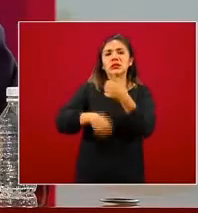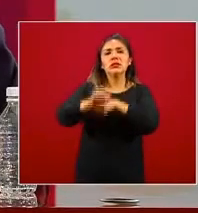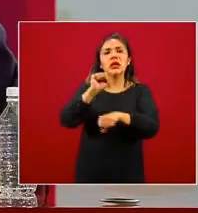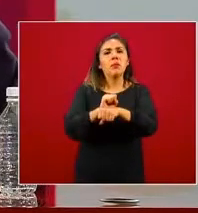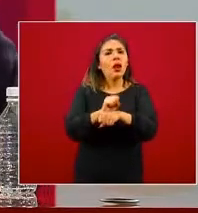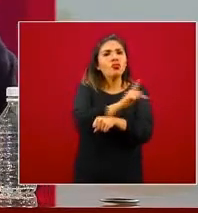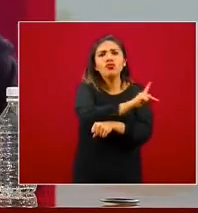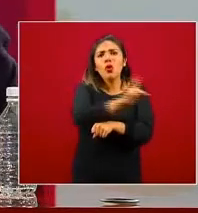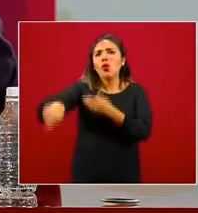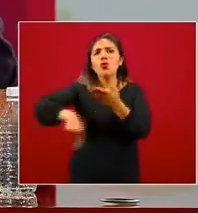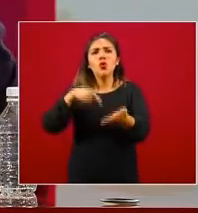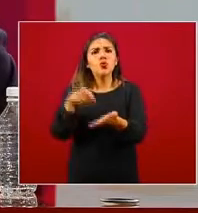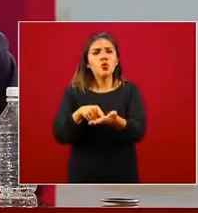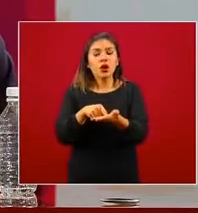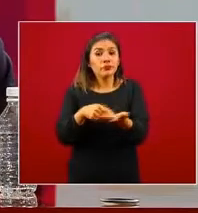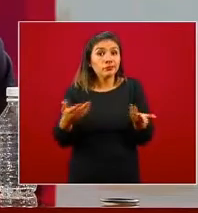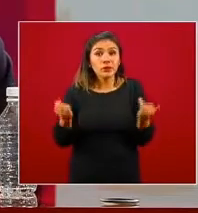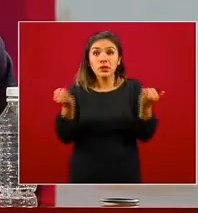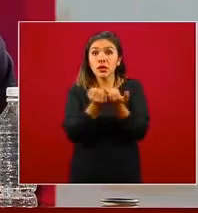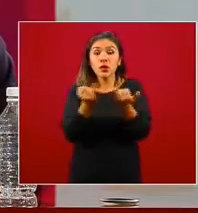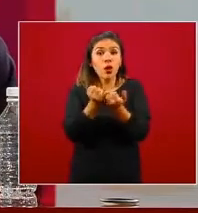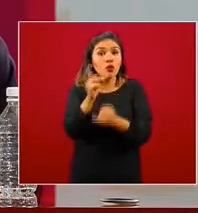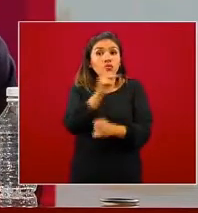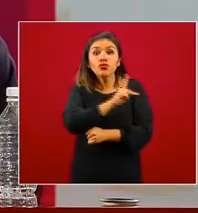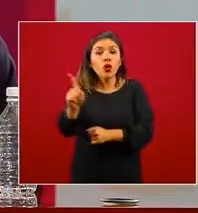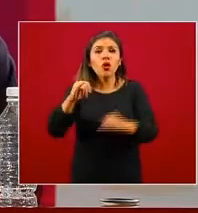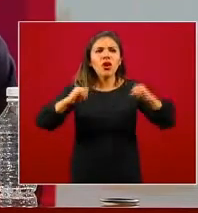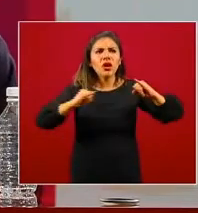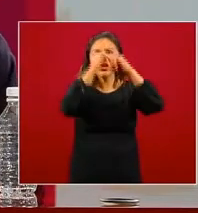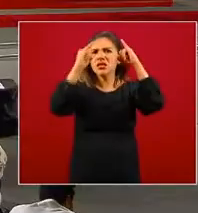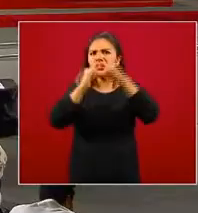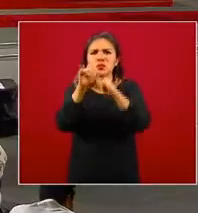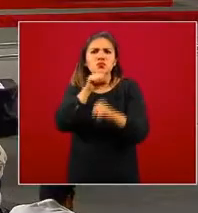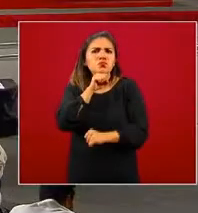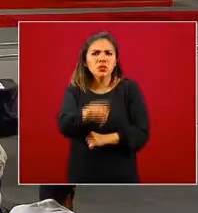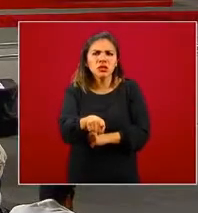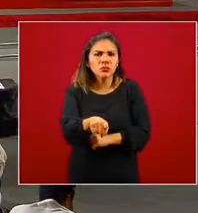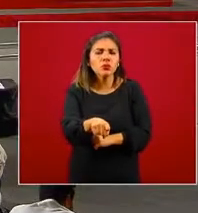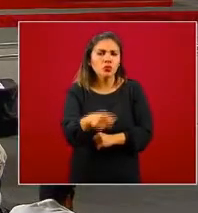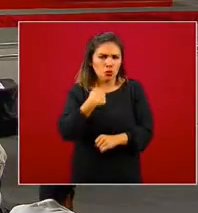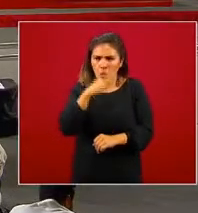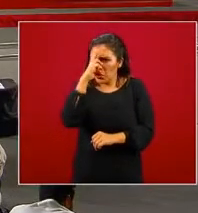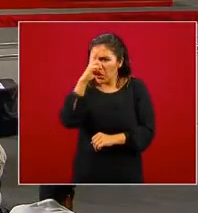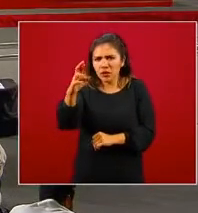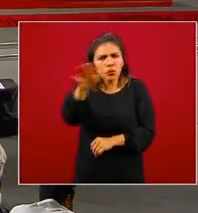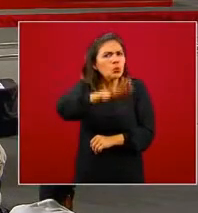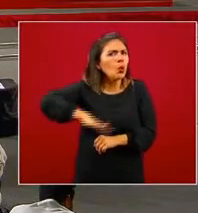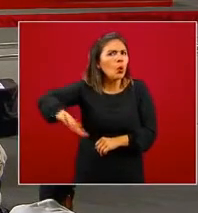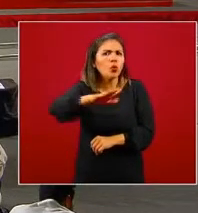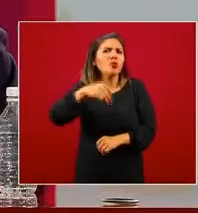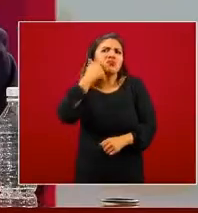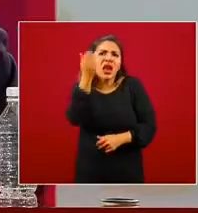not a question of doing that. And besides that, our